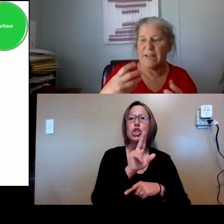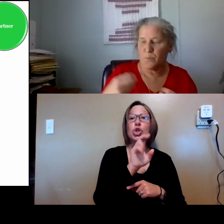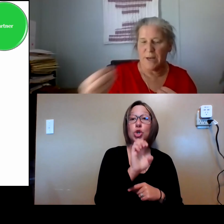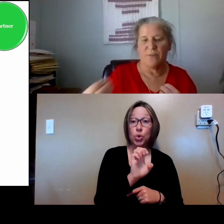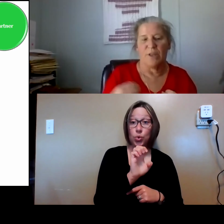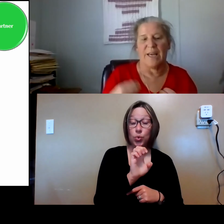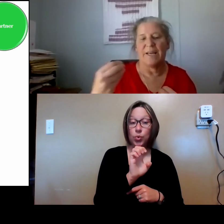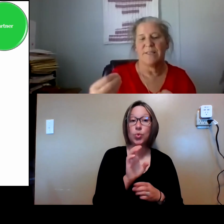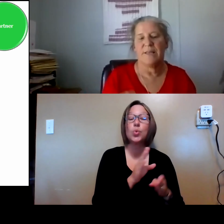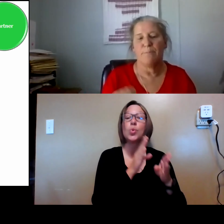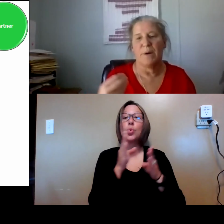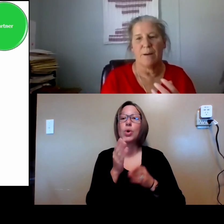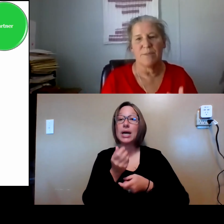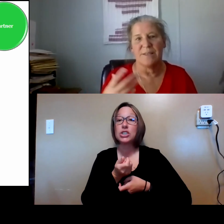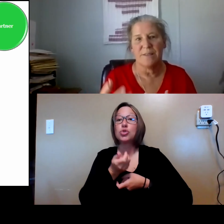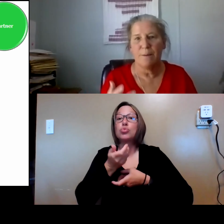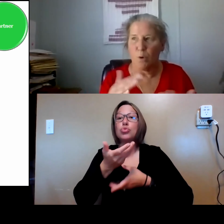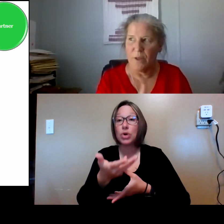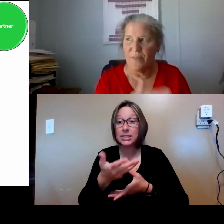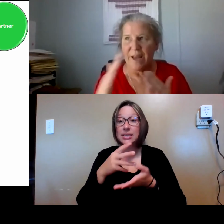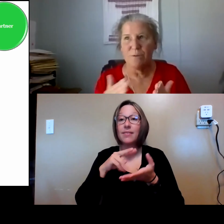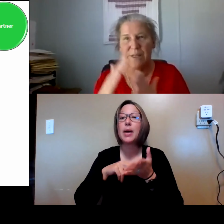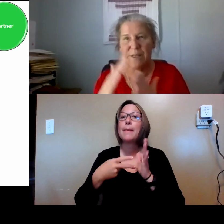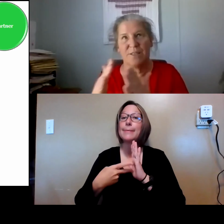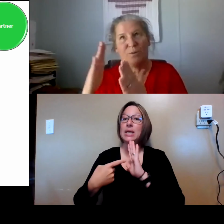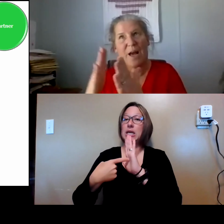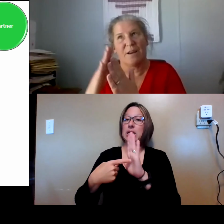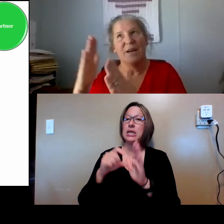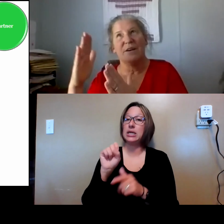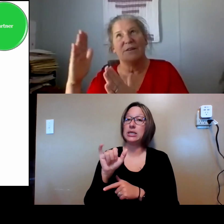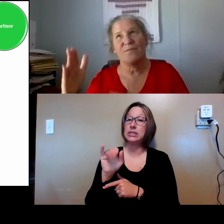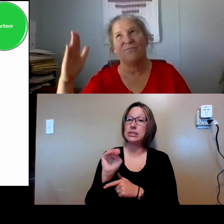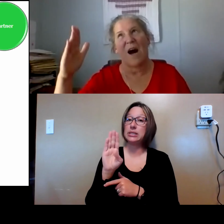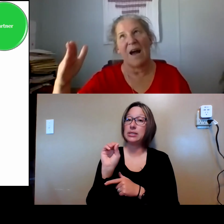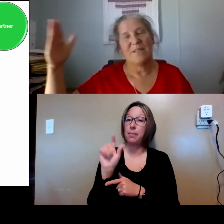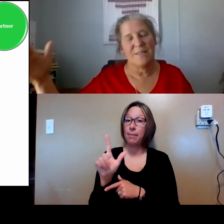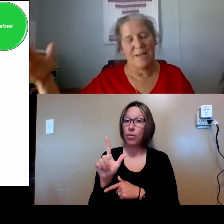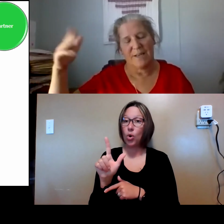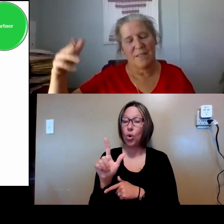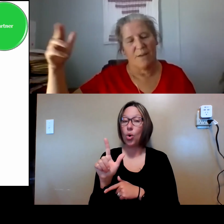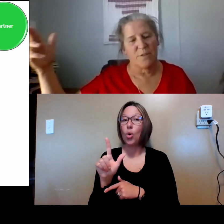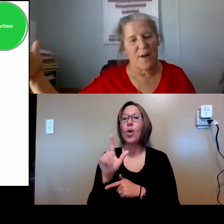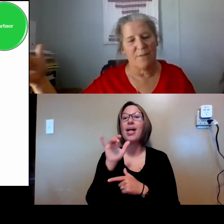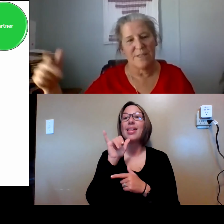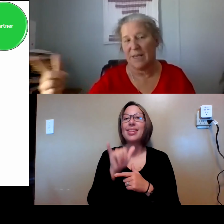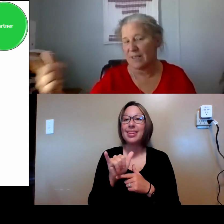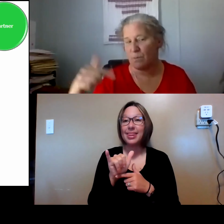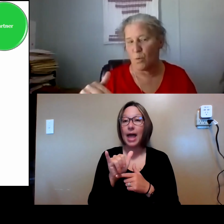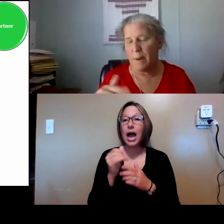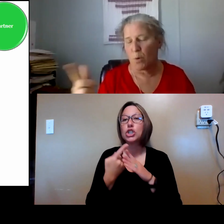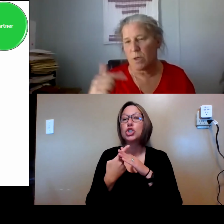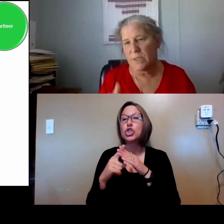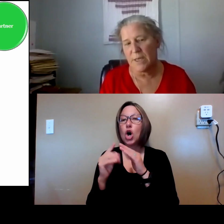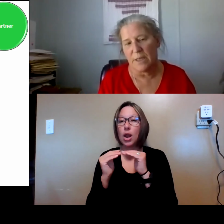used expressively, it's then becomes a symbol, and that goes into like 5 and 6, levels 5 and 6.